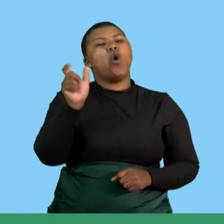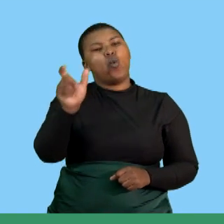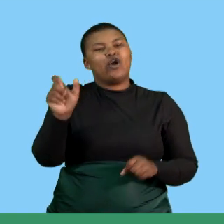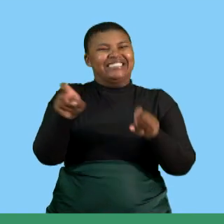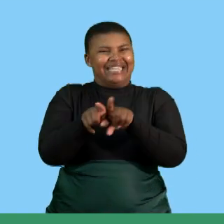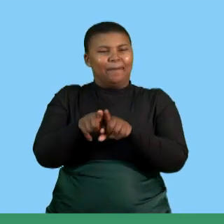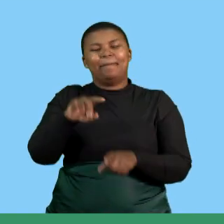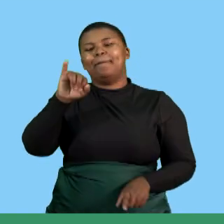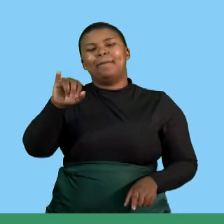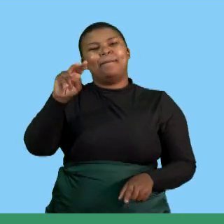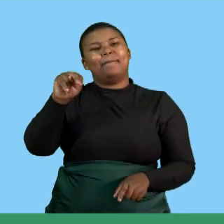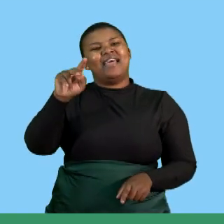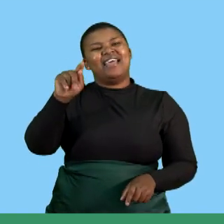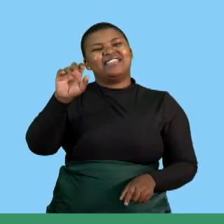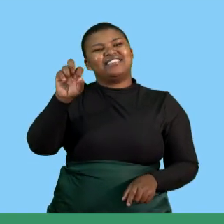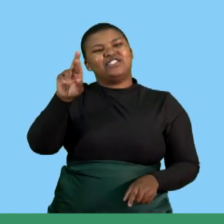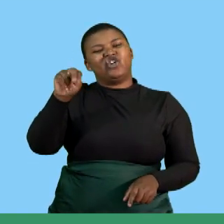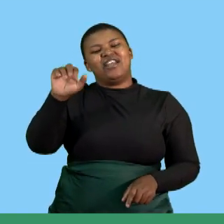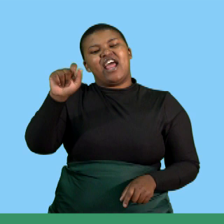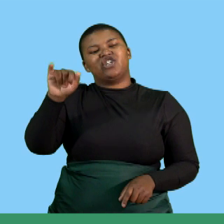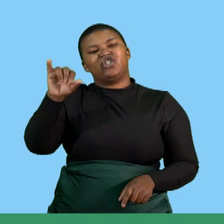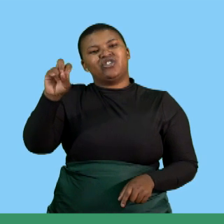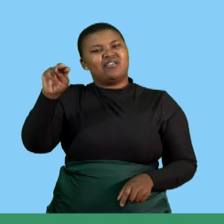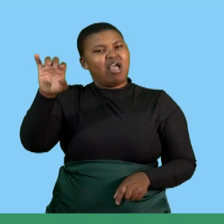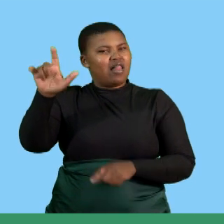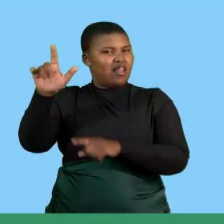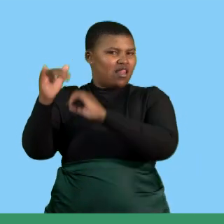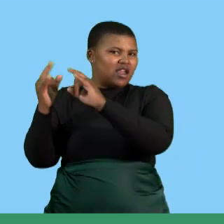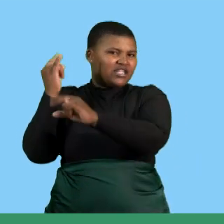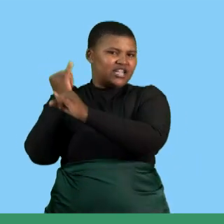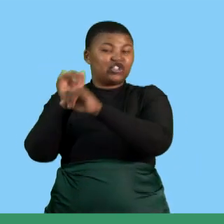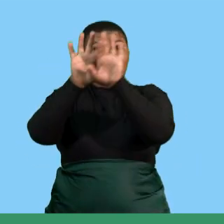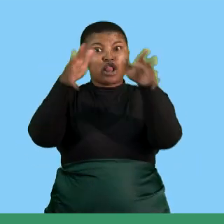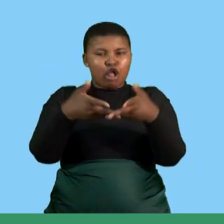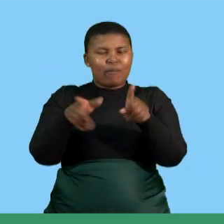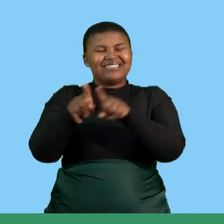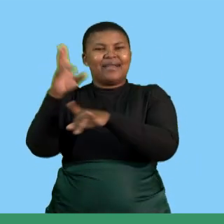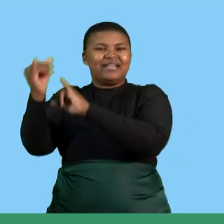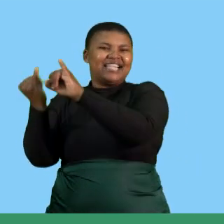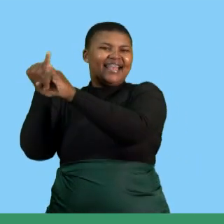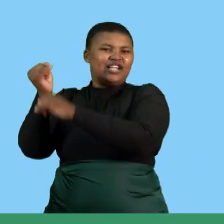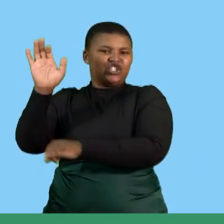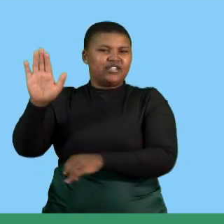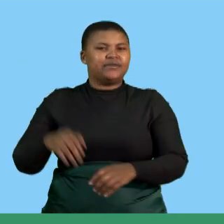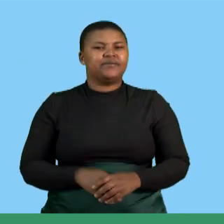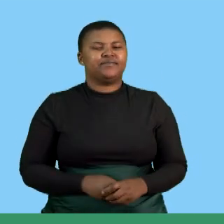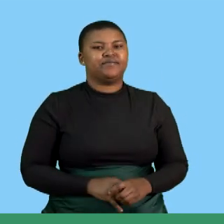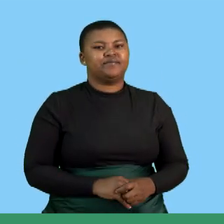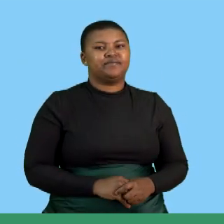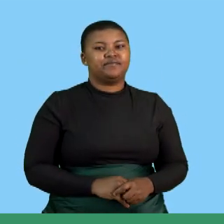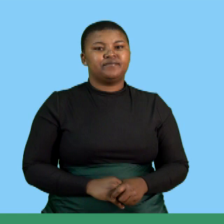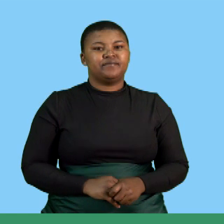only be a reference to the international environment. So let's take a look at the